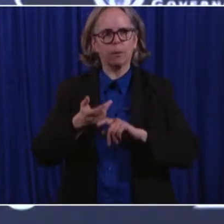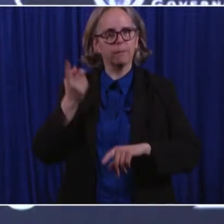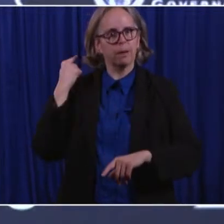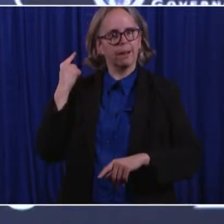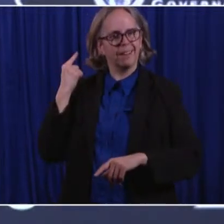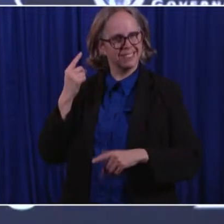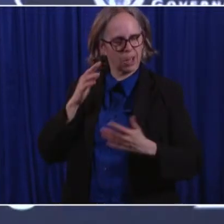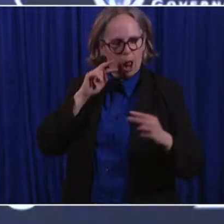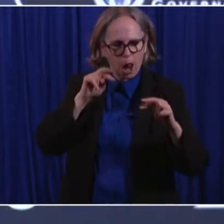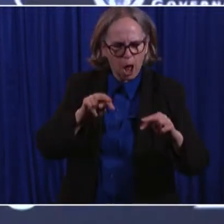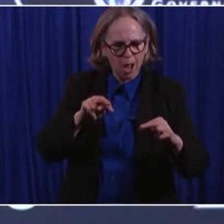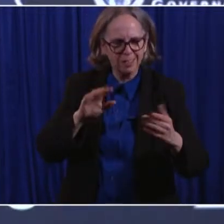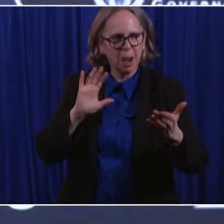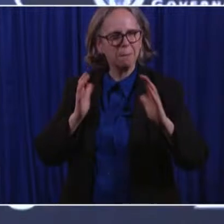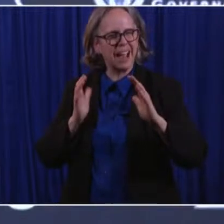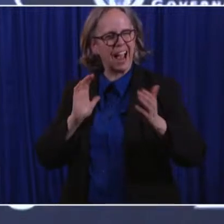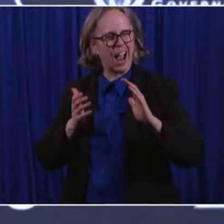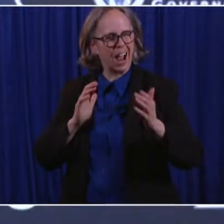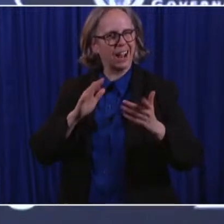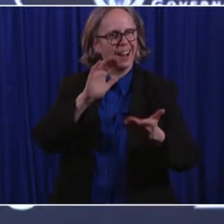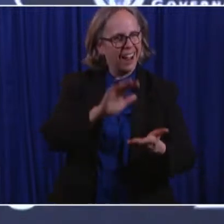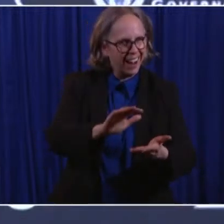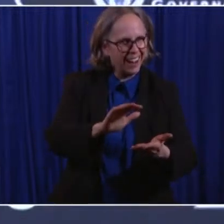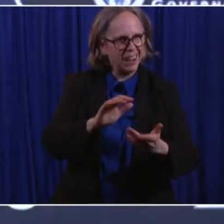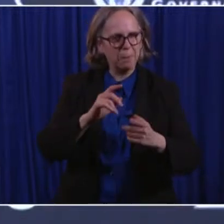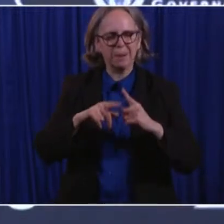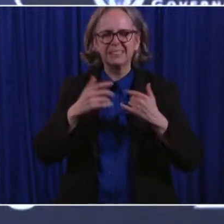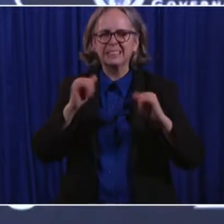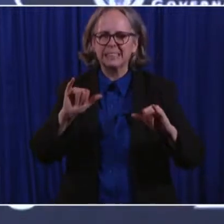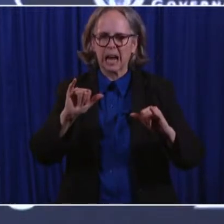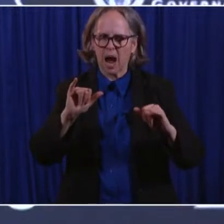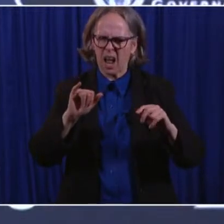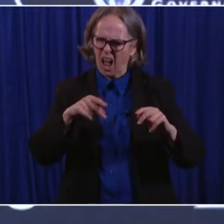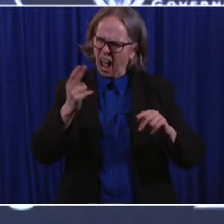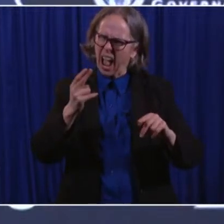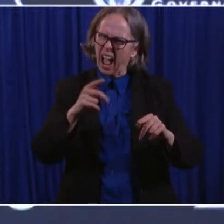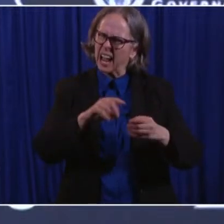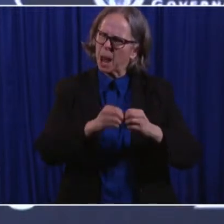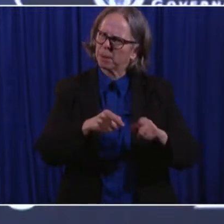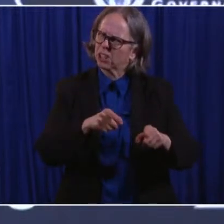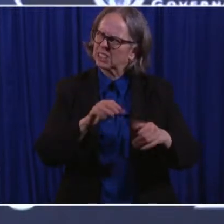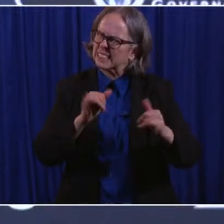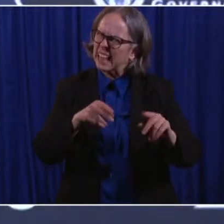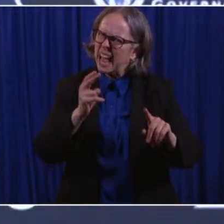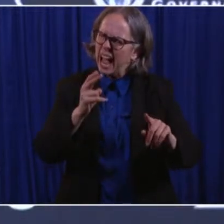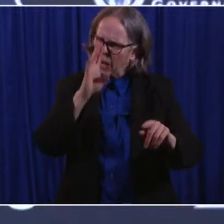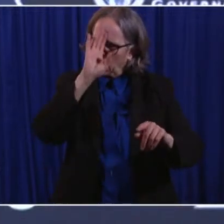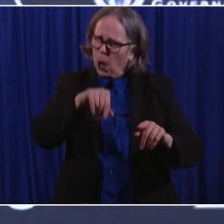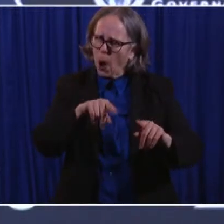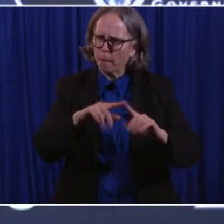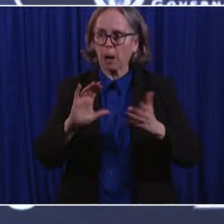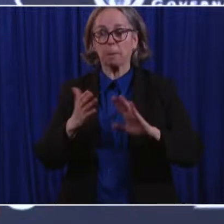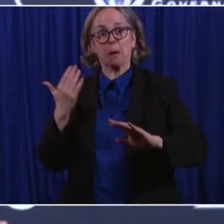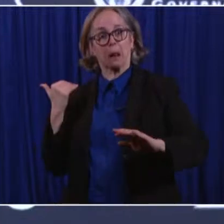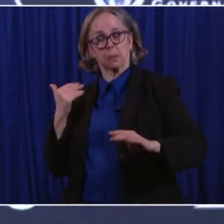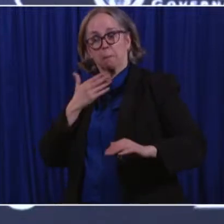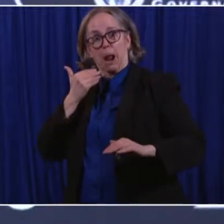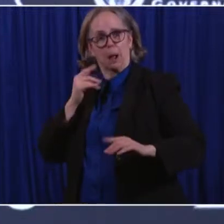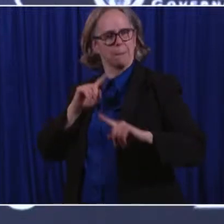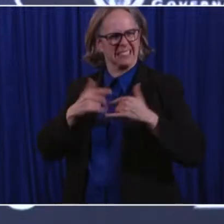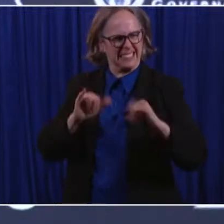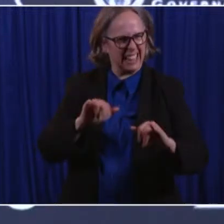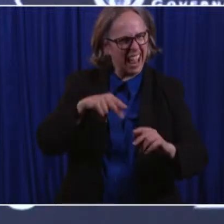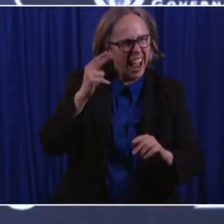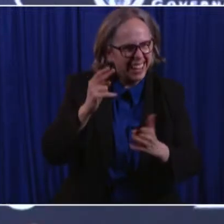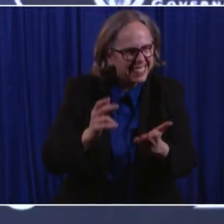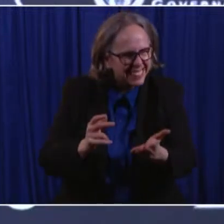And so it's still high. So there's a lot of the virus out there. We clearly know that this